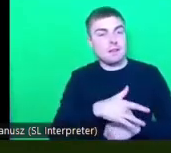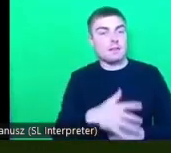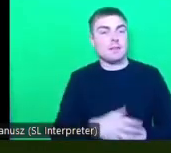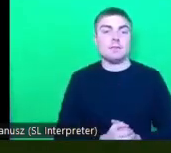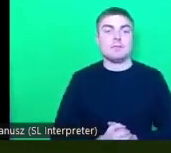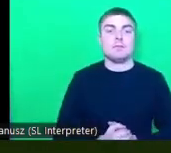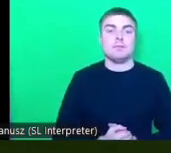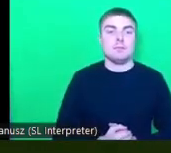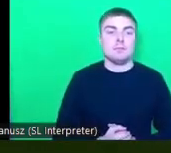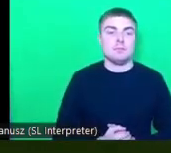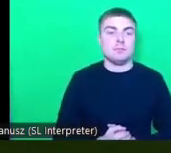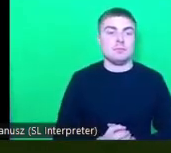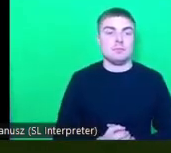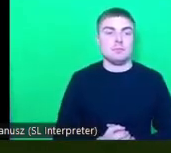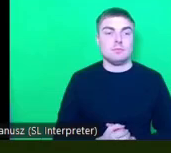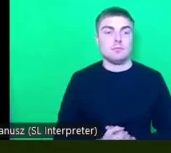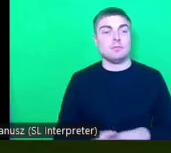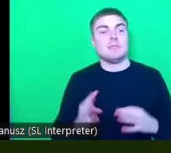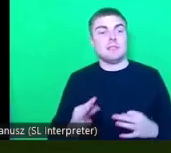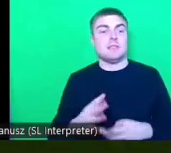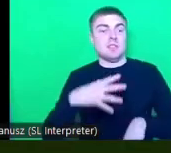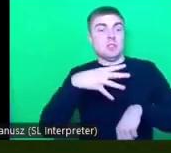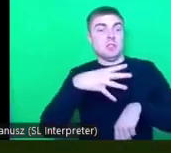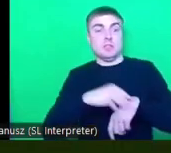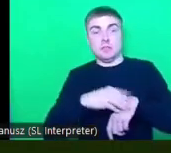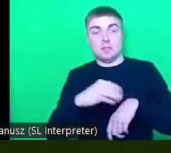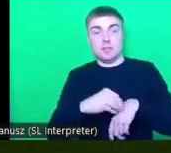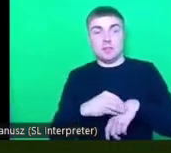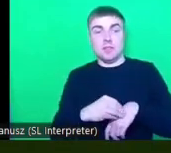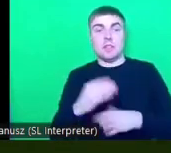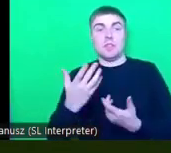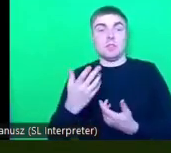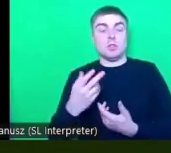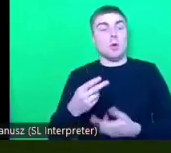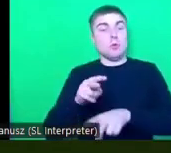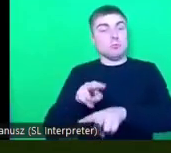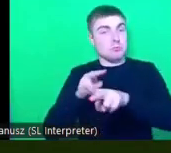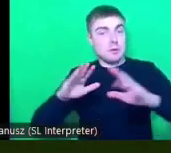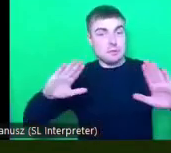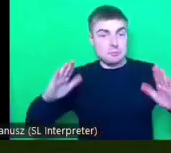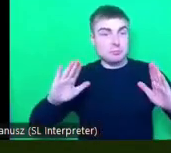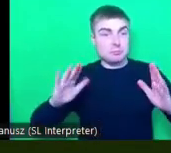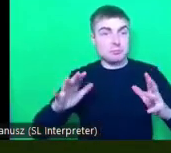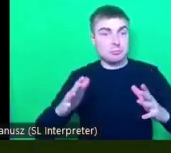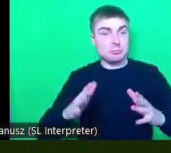actually in Sweden, the hunters are reducing their harvest on calves, most likely